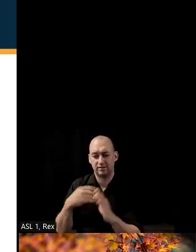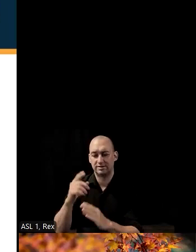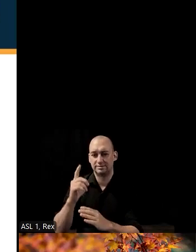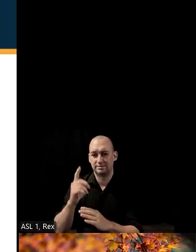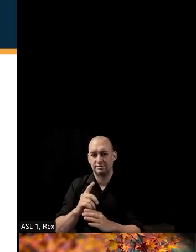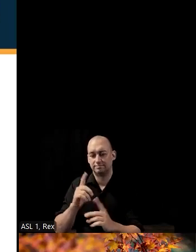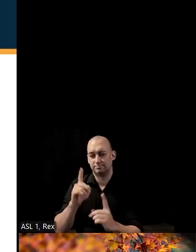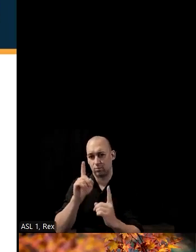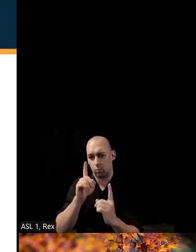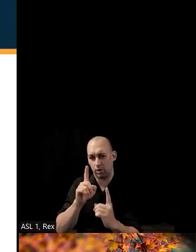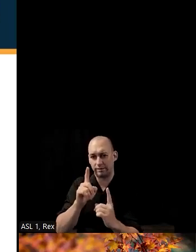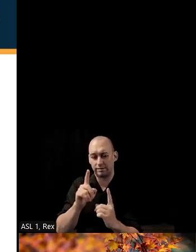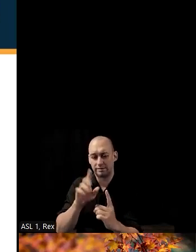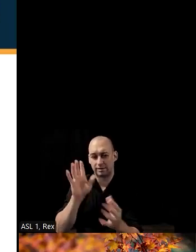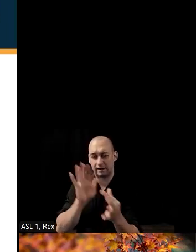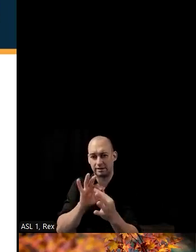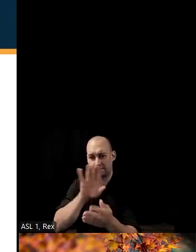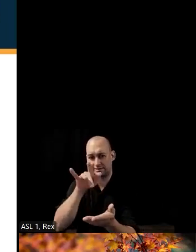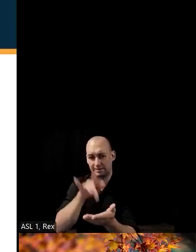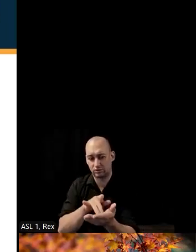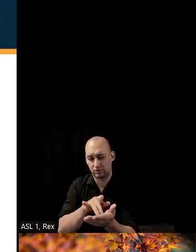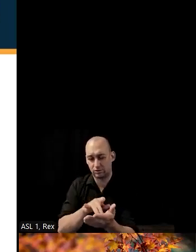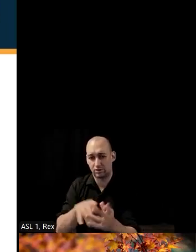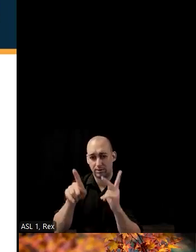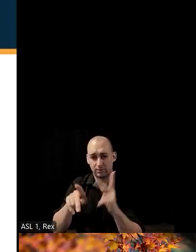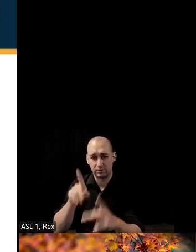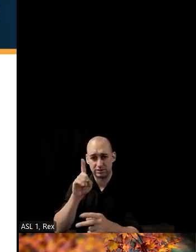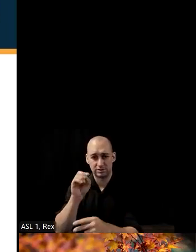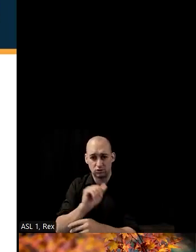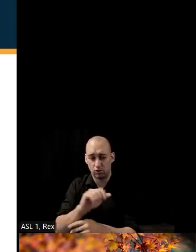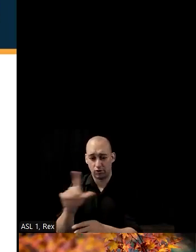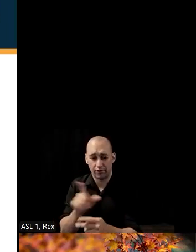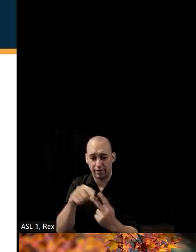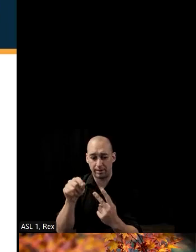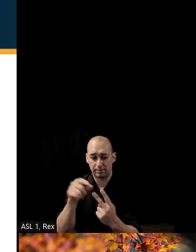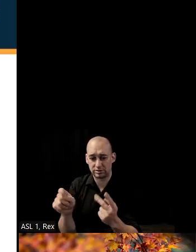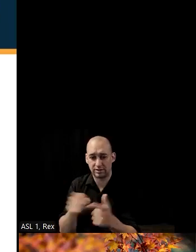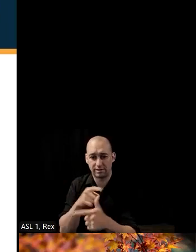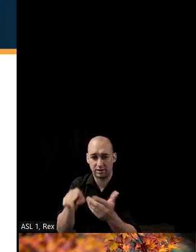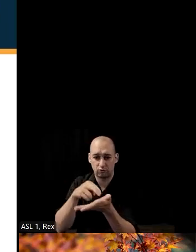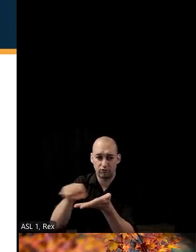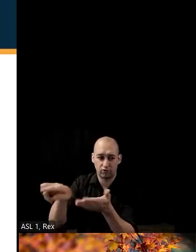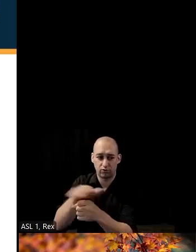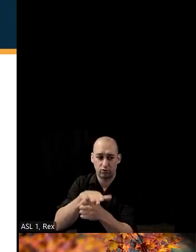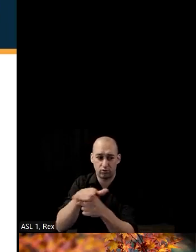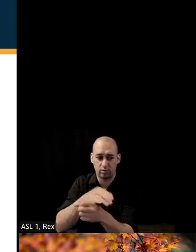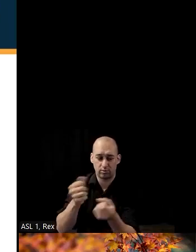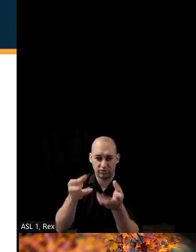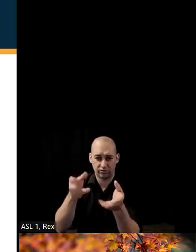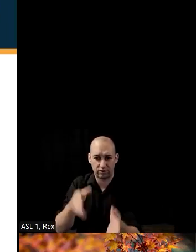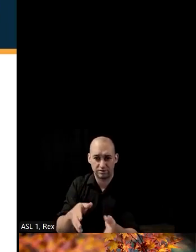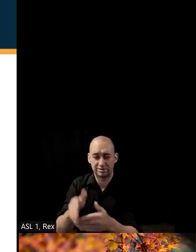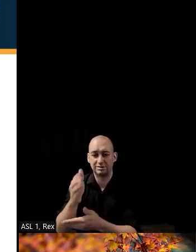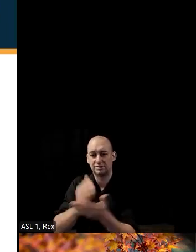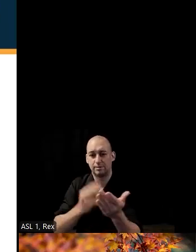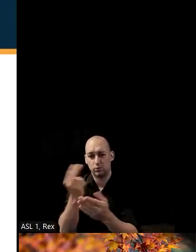somebody would call, and that person would do all the options counseling for them and then refer them to local providers. Some use a federated